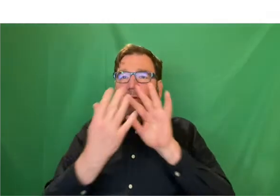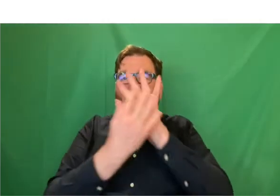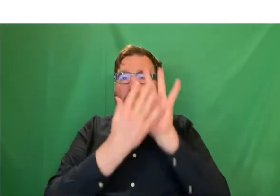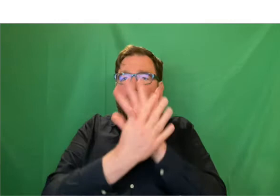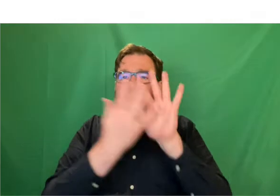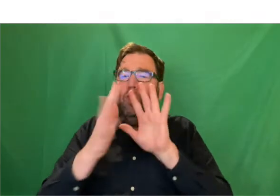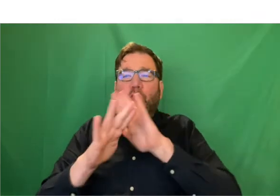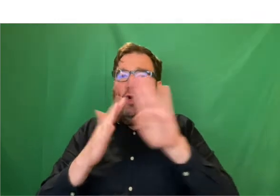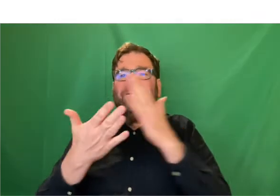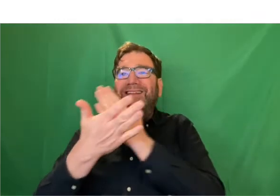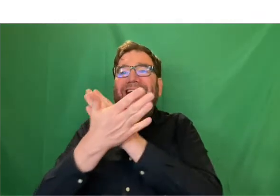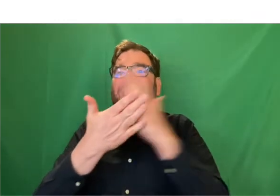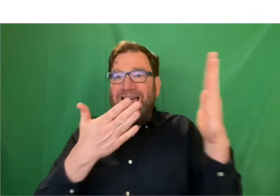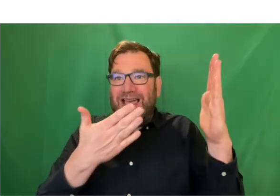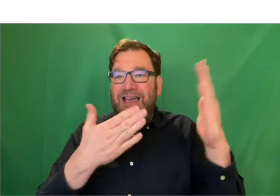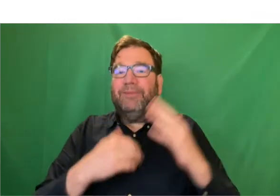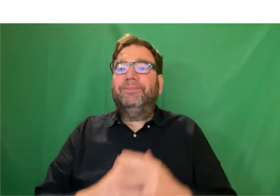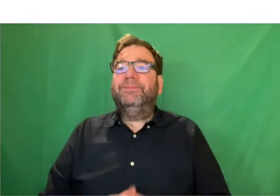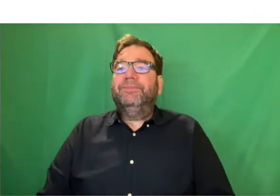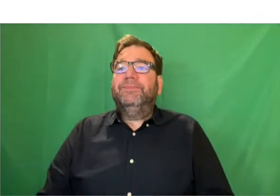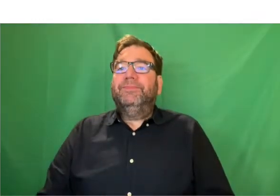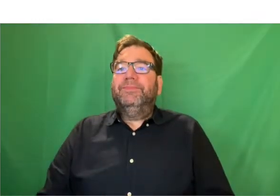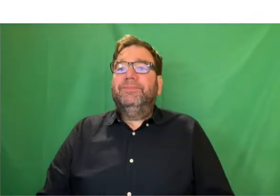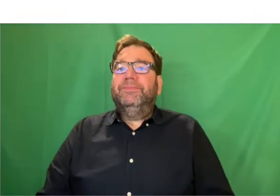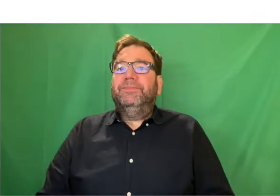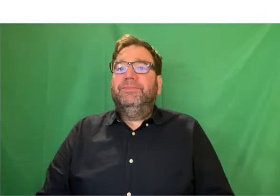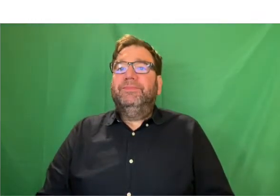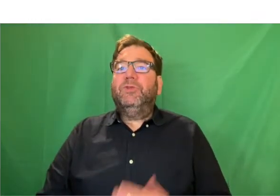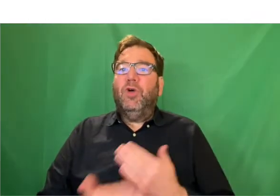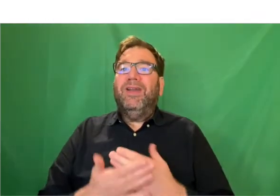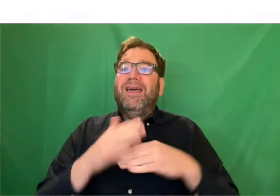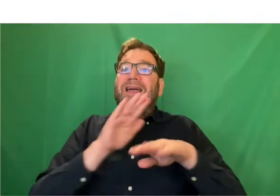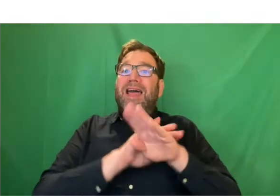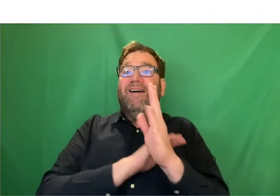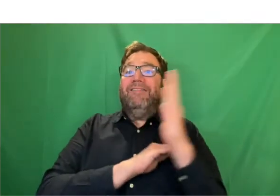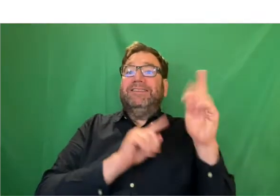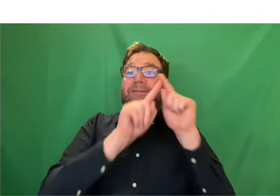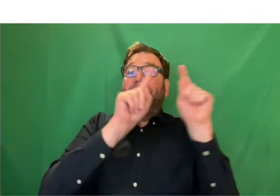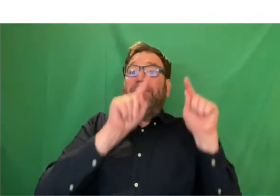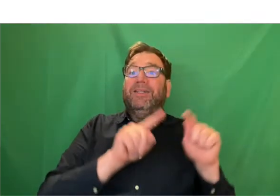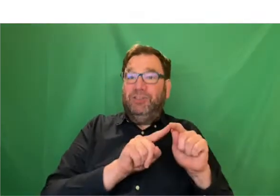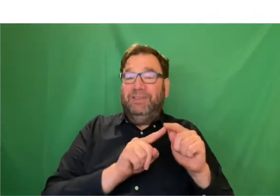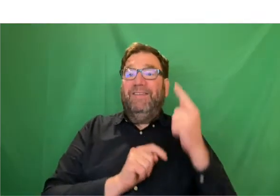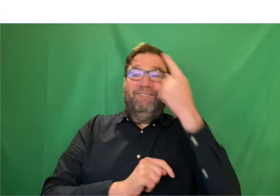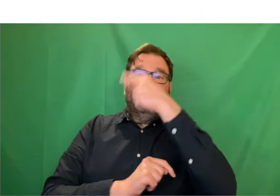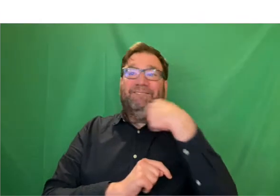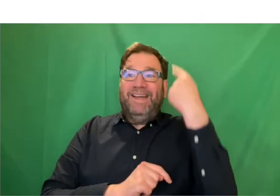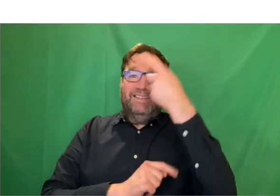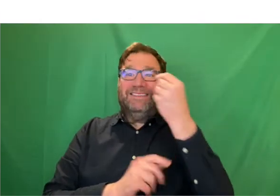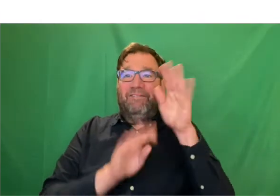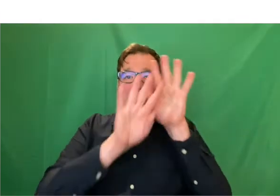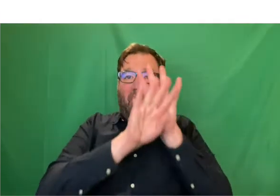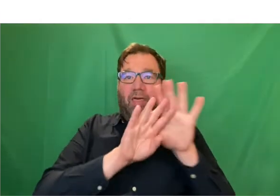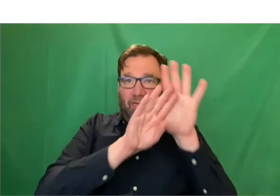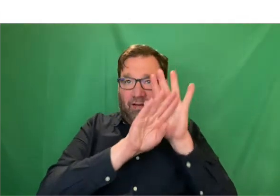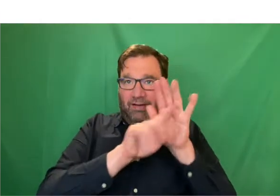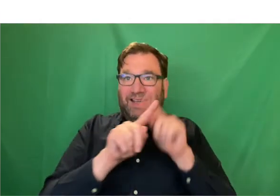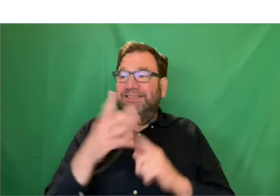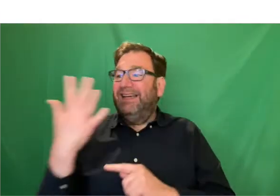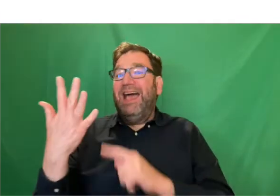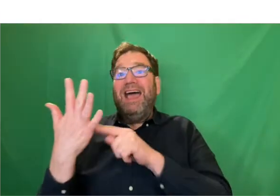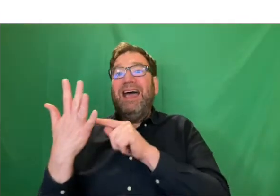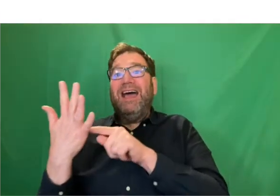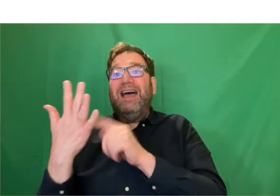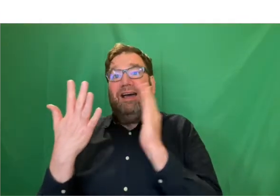An additional point are the occlusion of parts of the body. On the left image, parts of the face, and on the right, a part of the